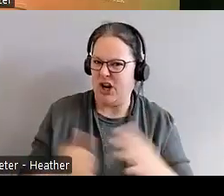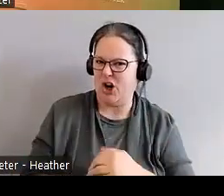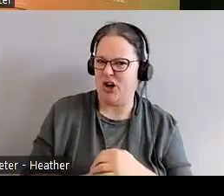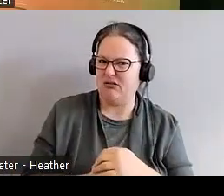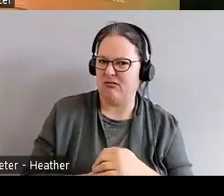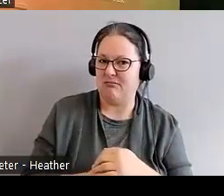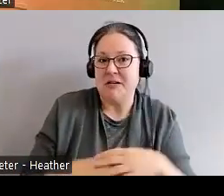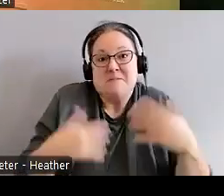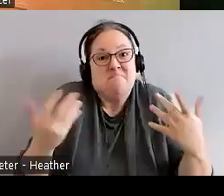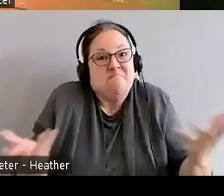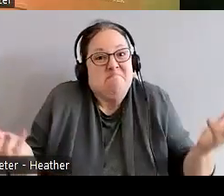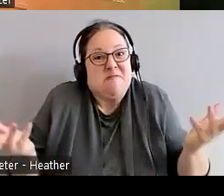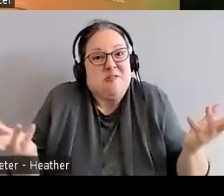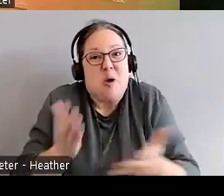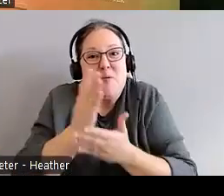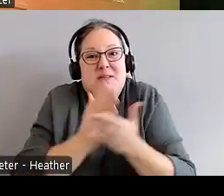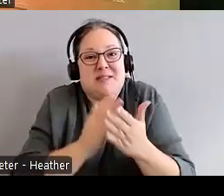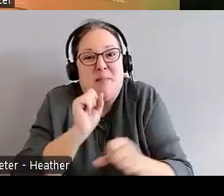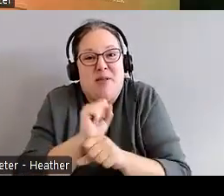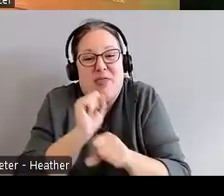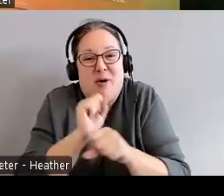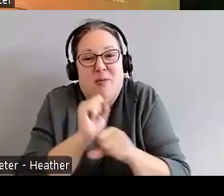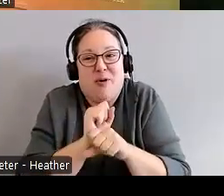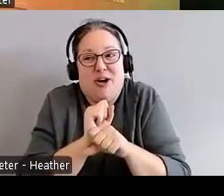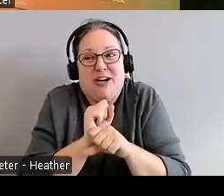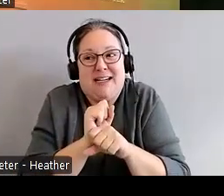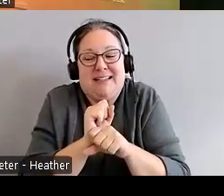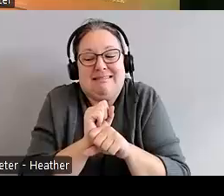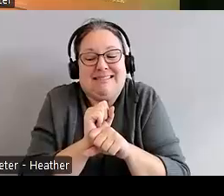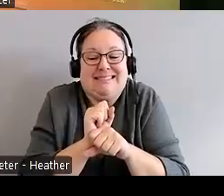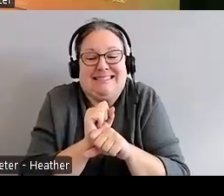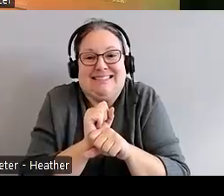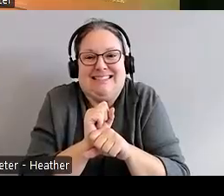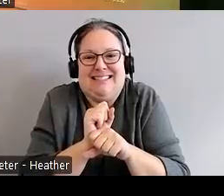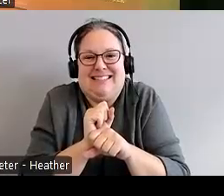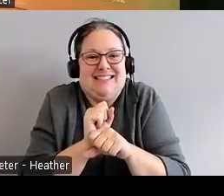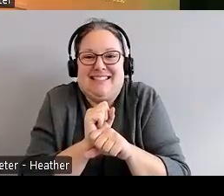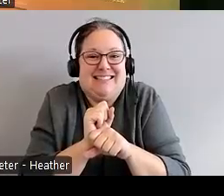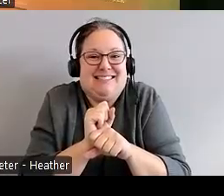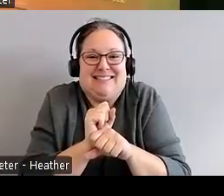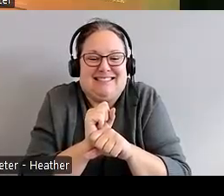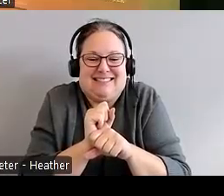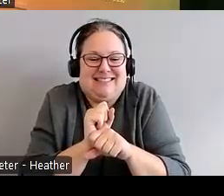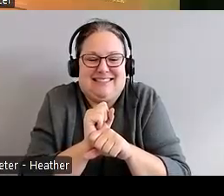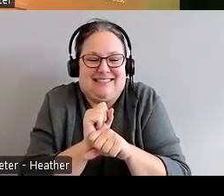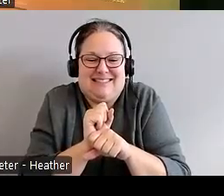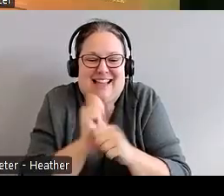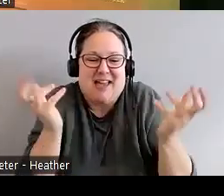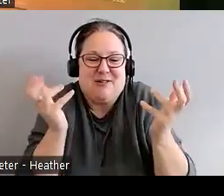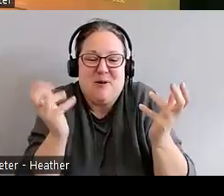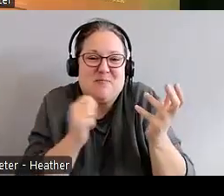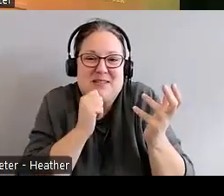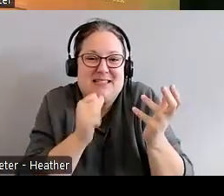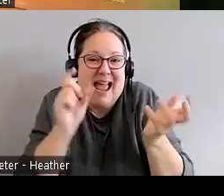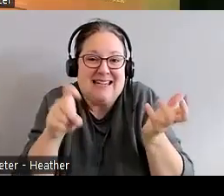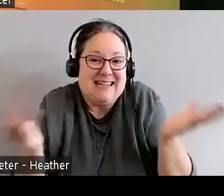work is right now sort of apparently not doable. So I don't know, but